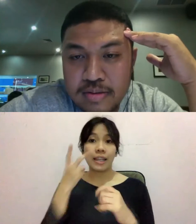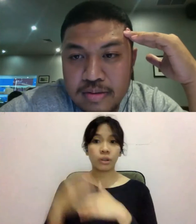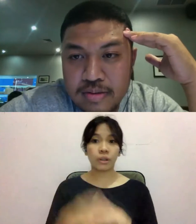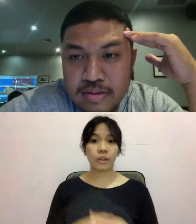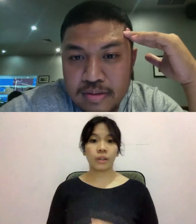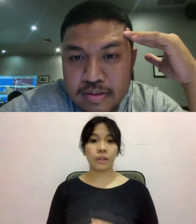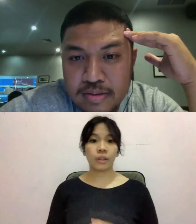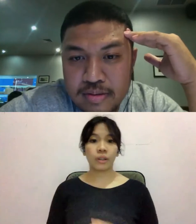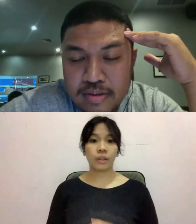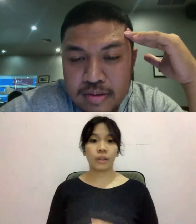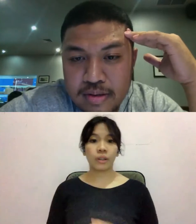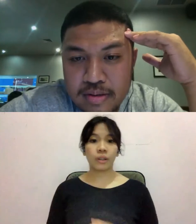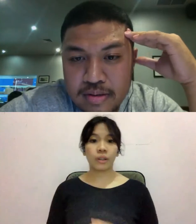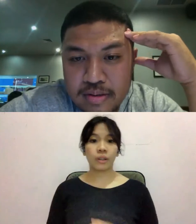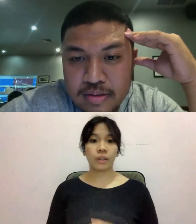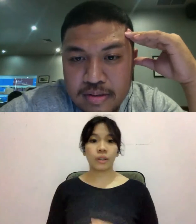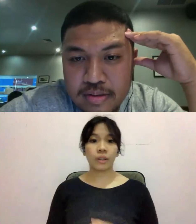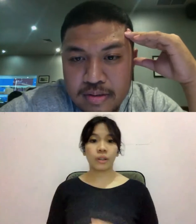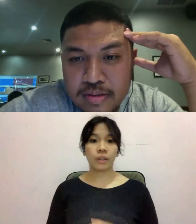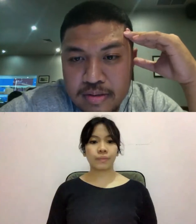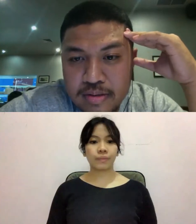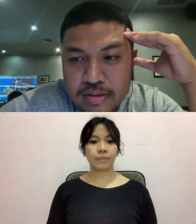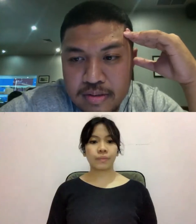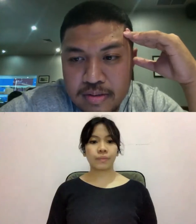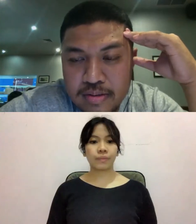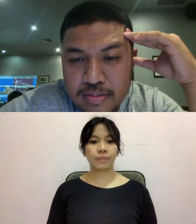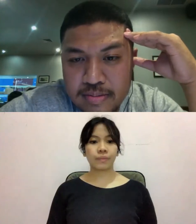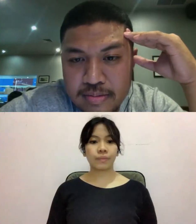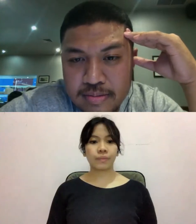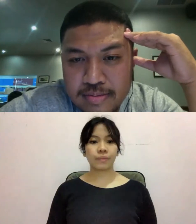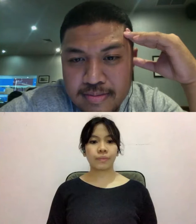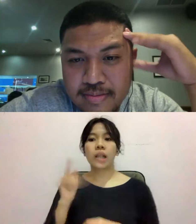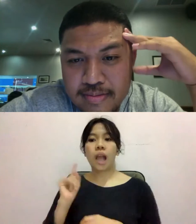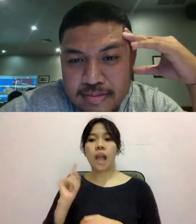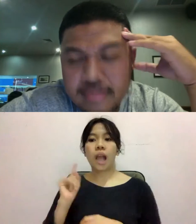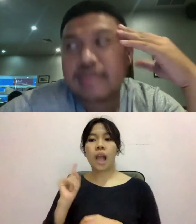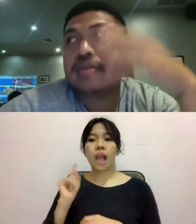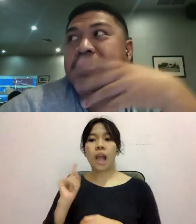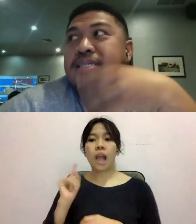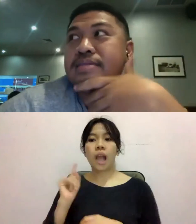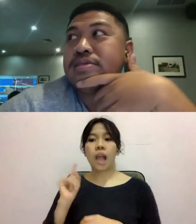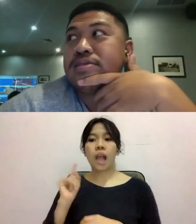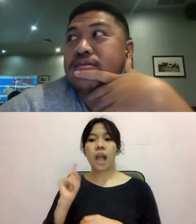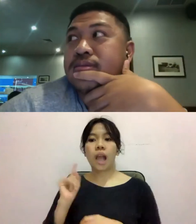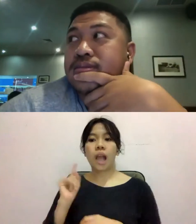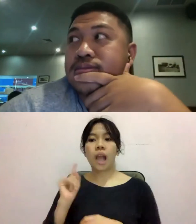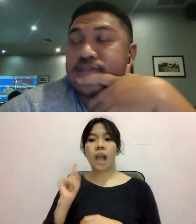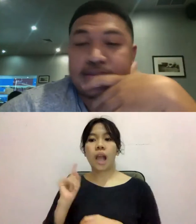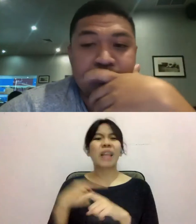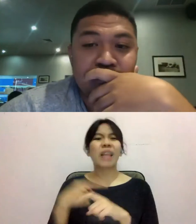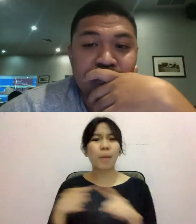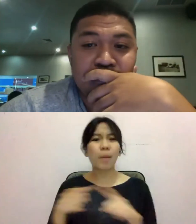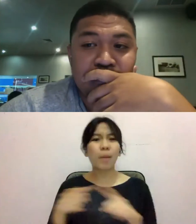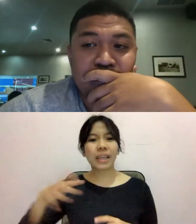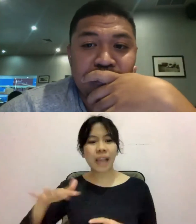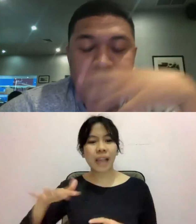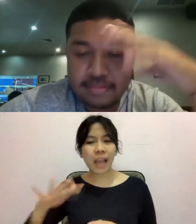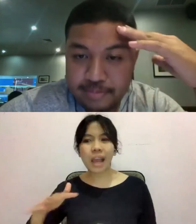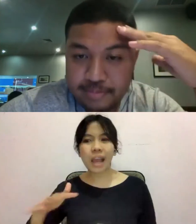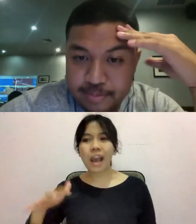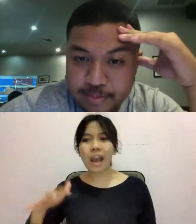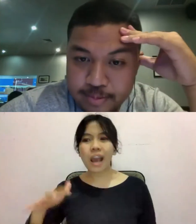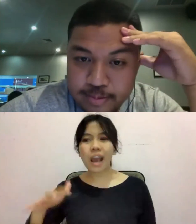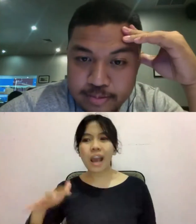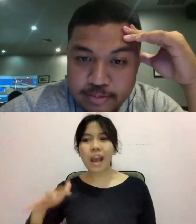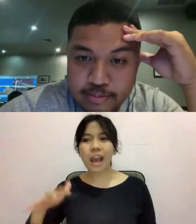It can give you positive impact, but sometimes people thought of it as the thing that can make you do